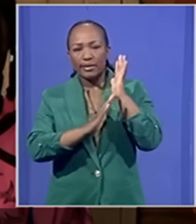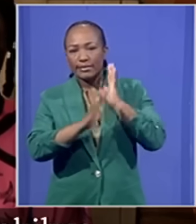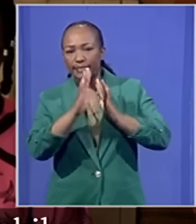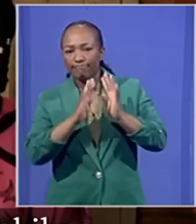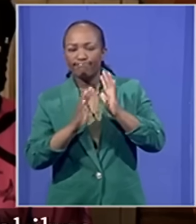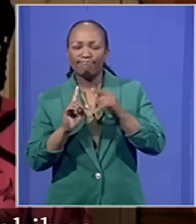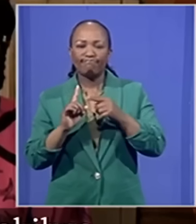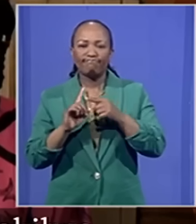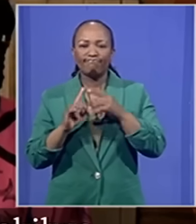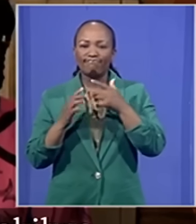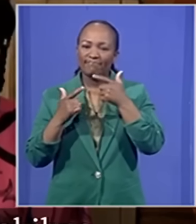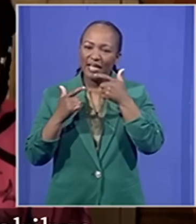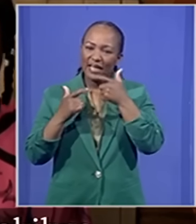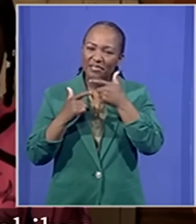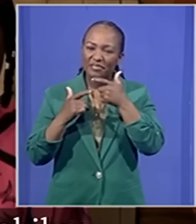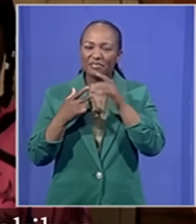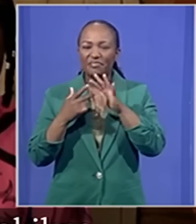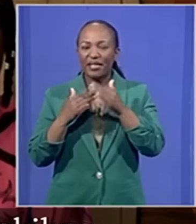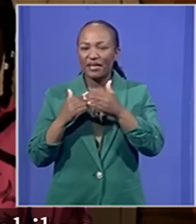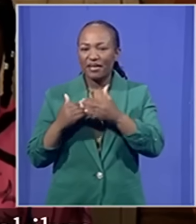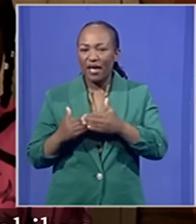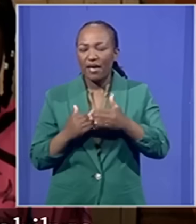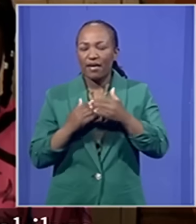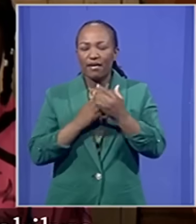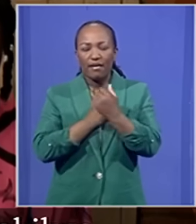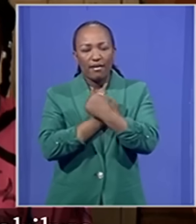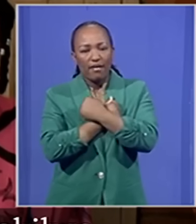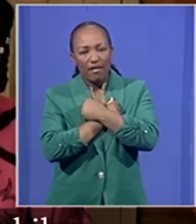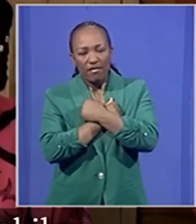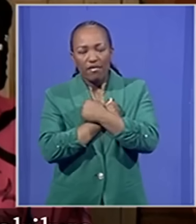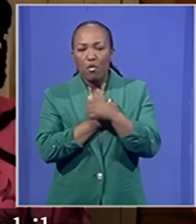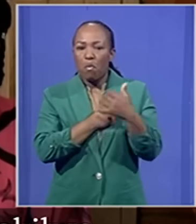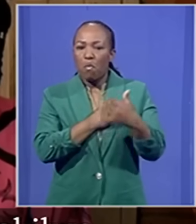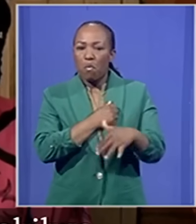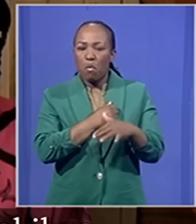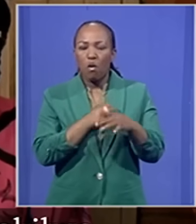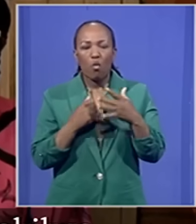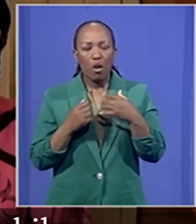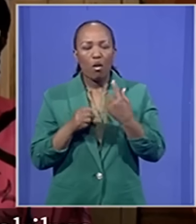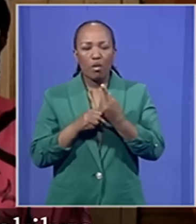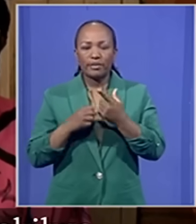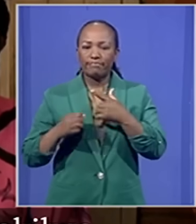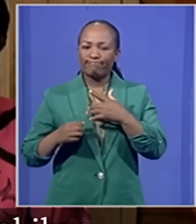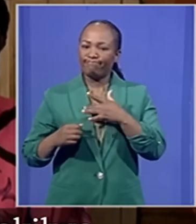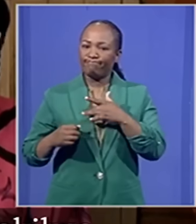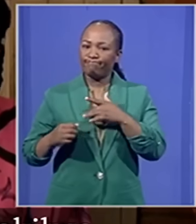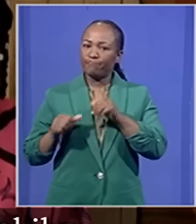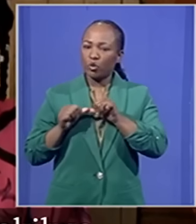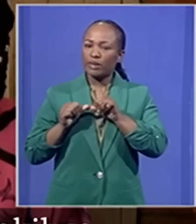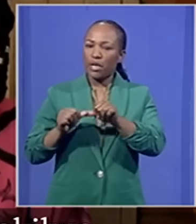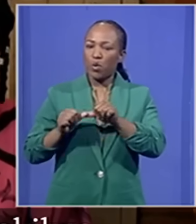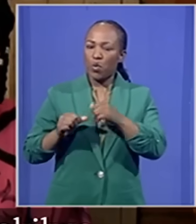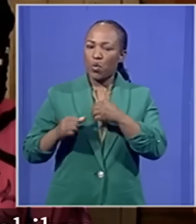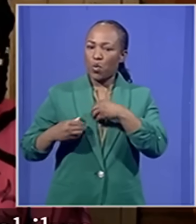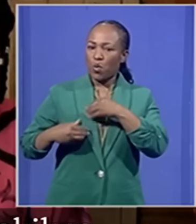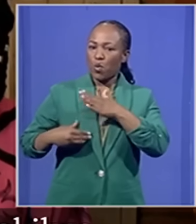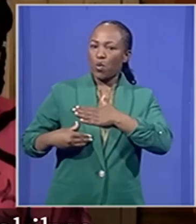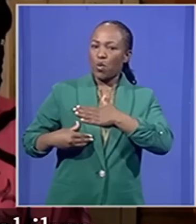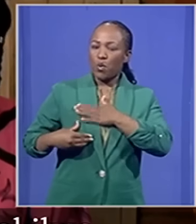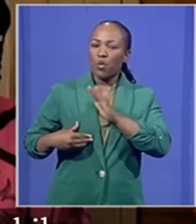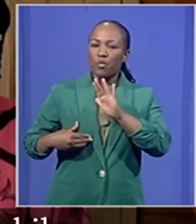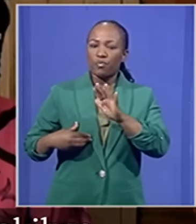wit, care, and love is burned into our hearts. As we bid a final farewell